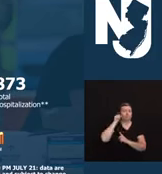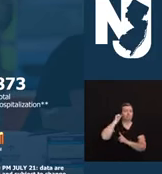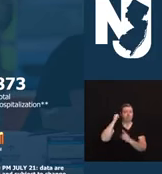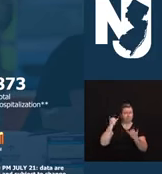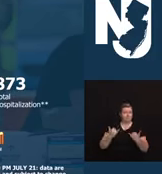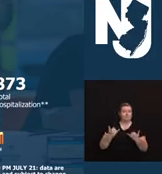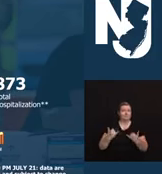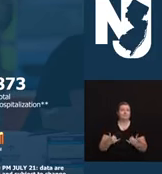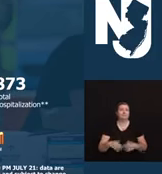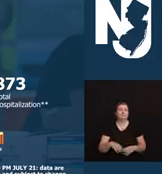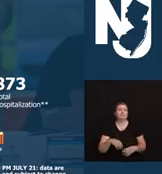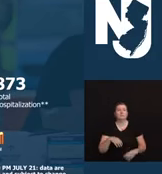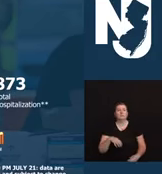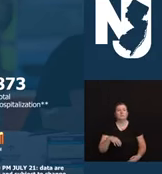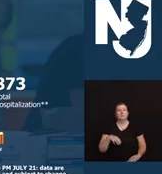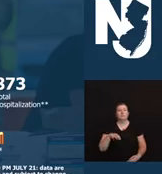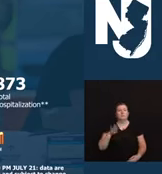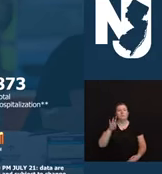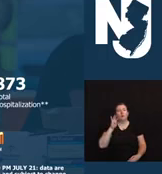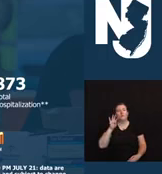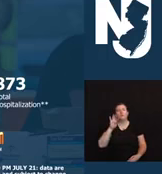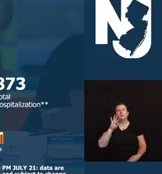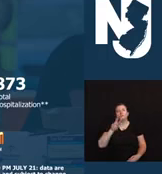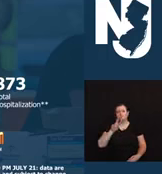423 of whom have tested positive for